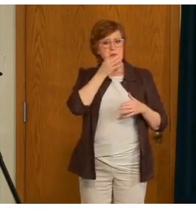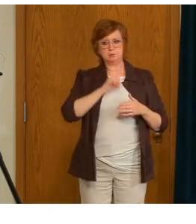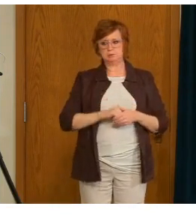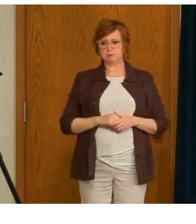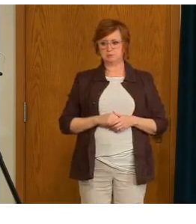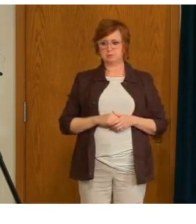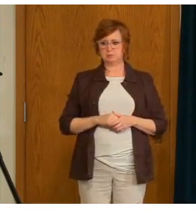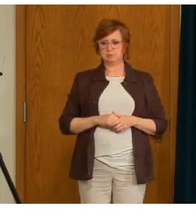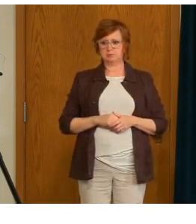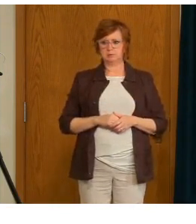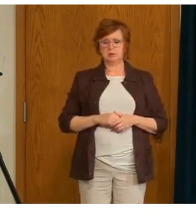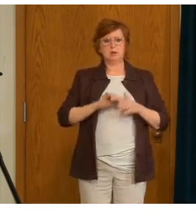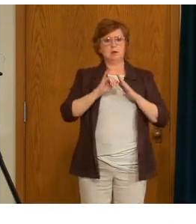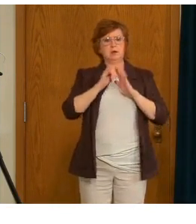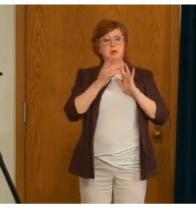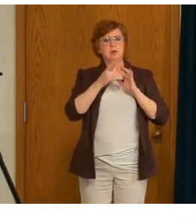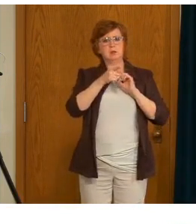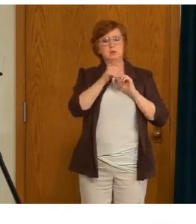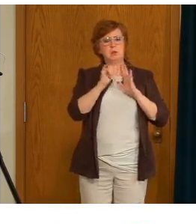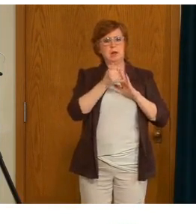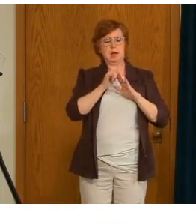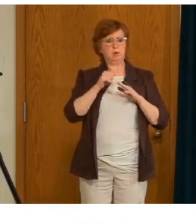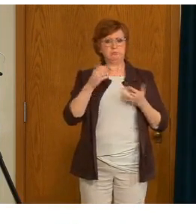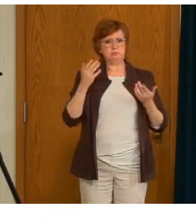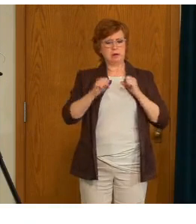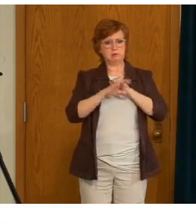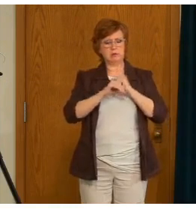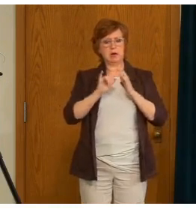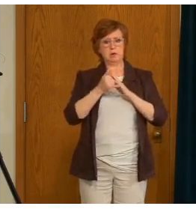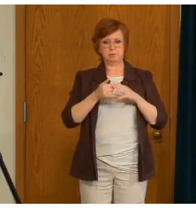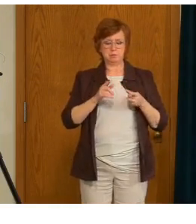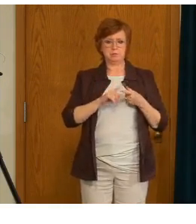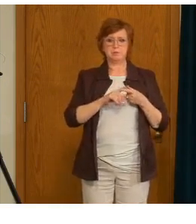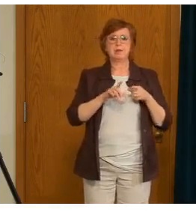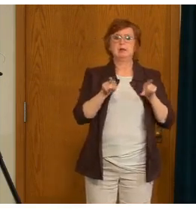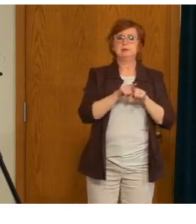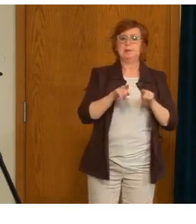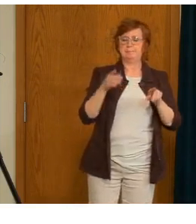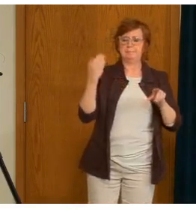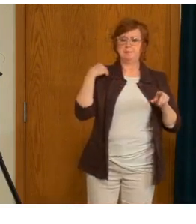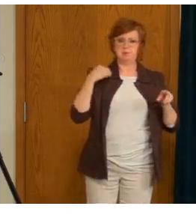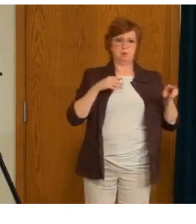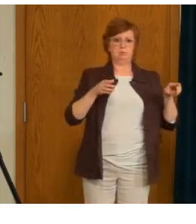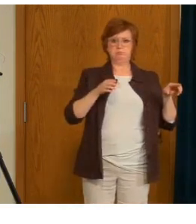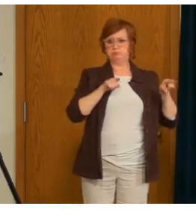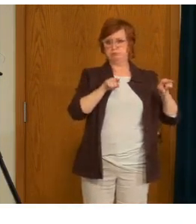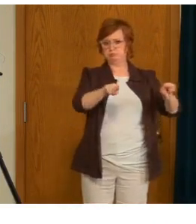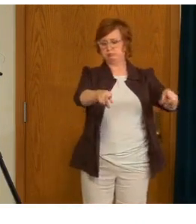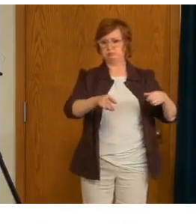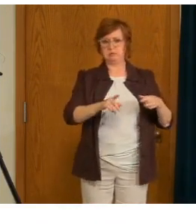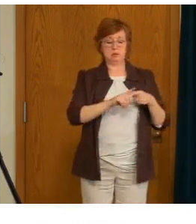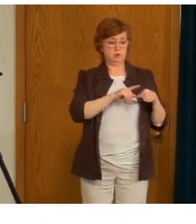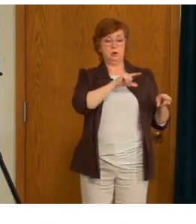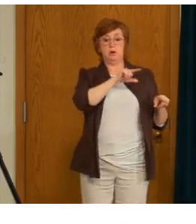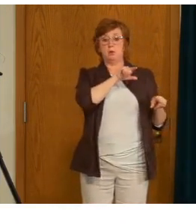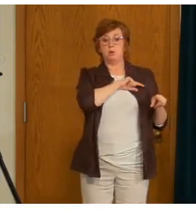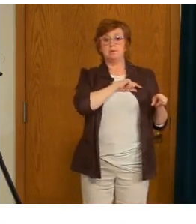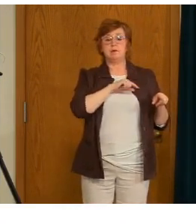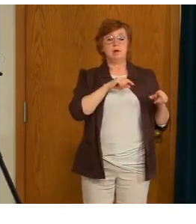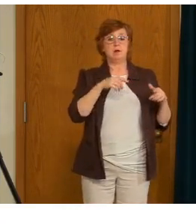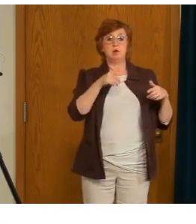What will notification look like? Our second dose roll down will be offered in the same sequence as first doses. Eligibility will be